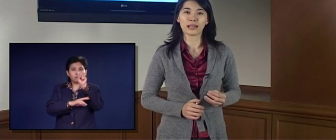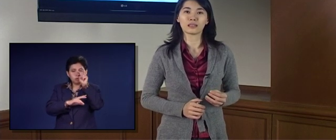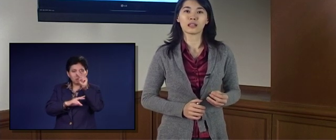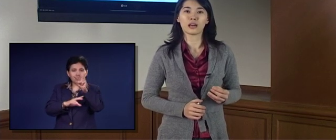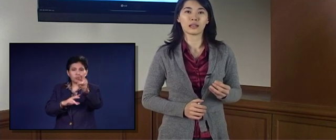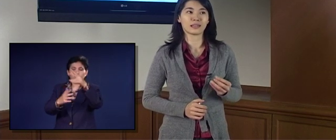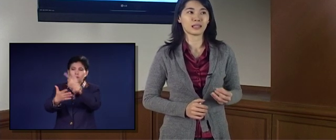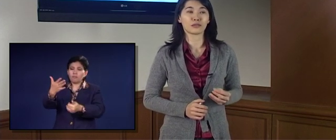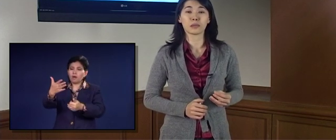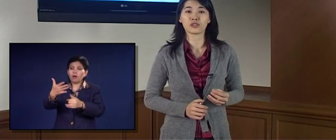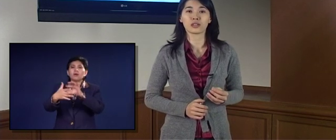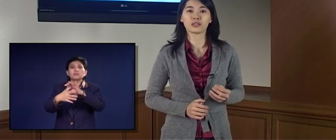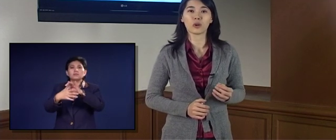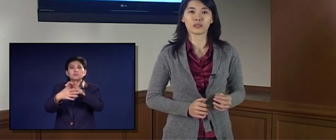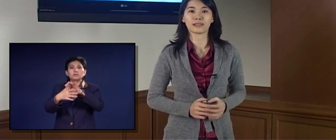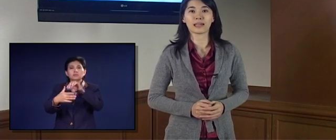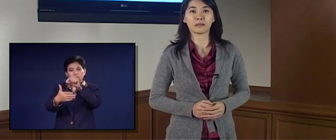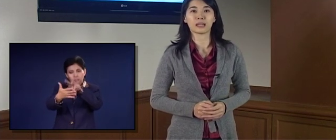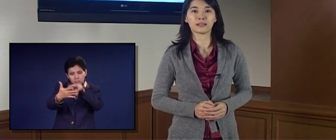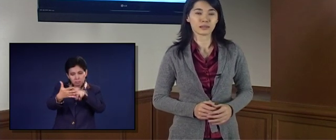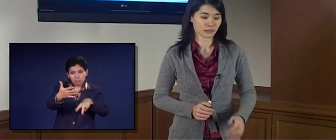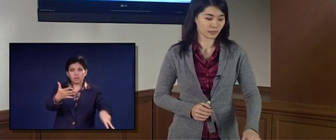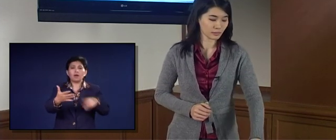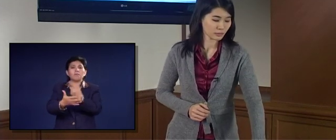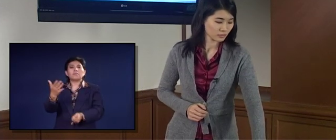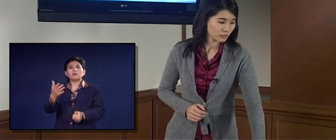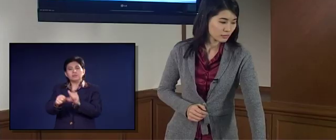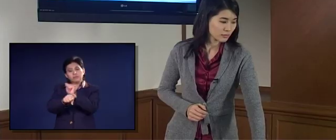the content and the information on the assignment.